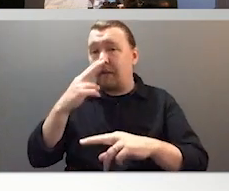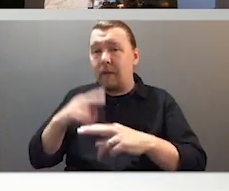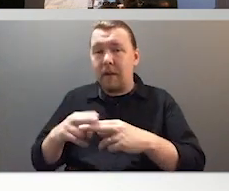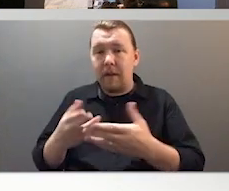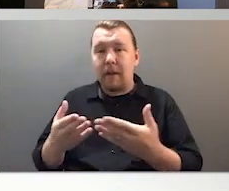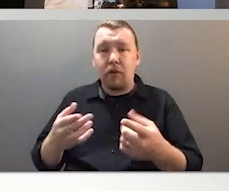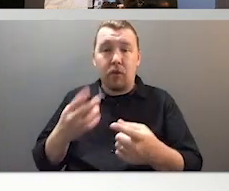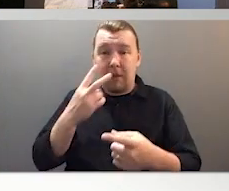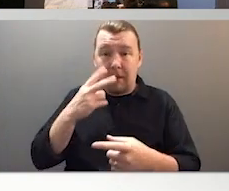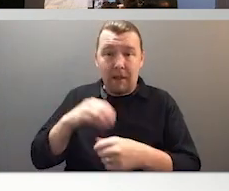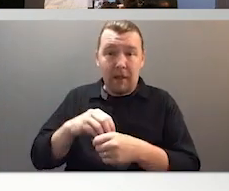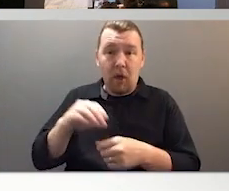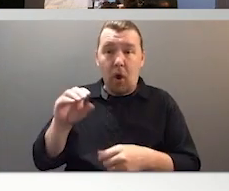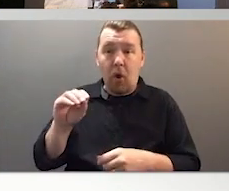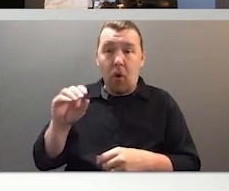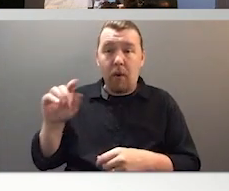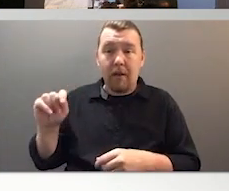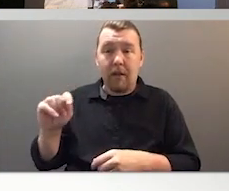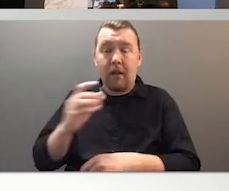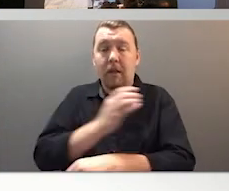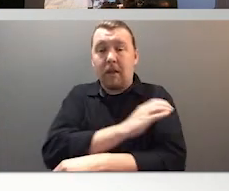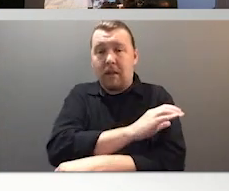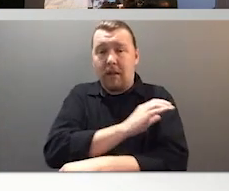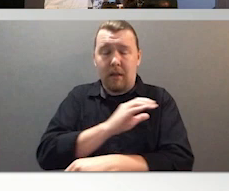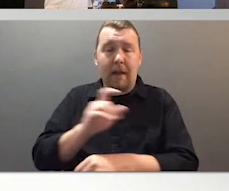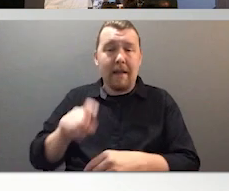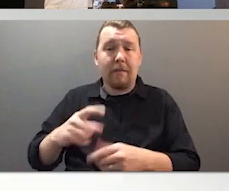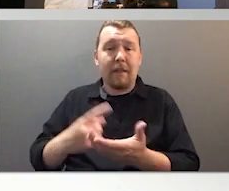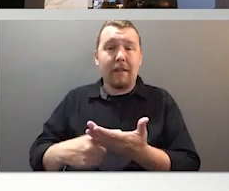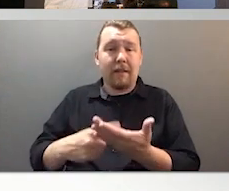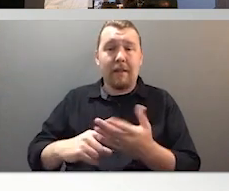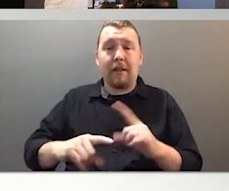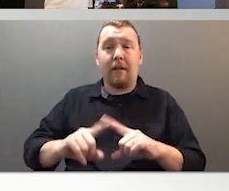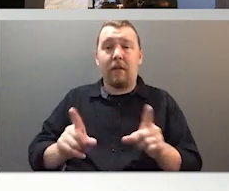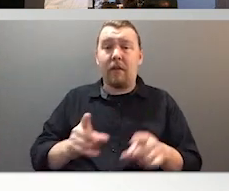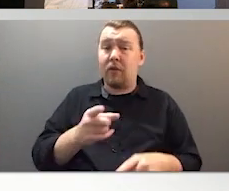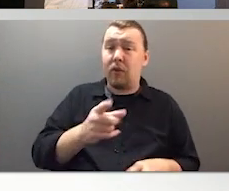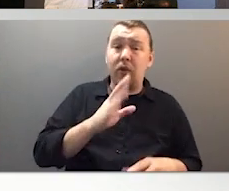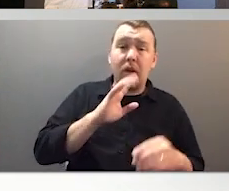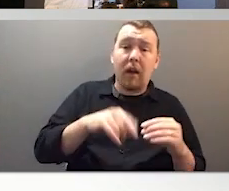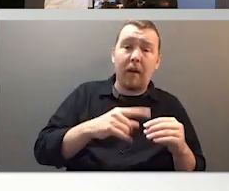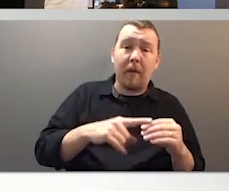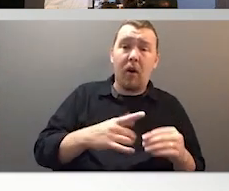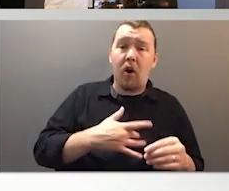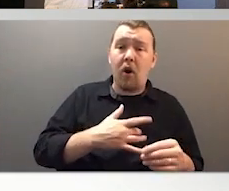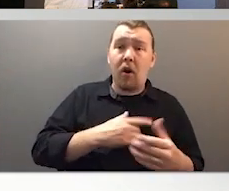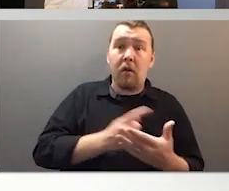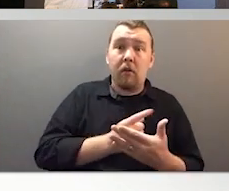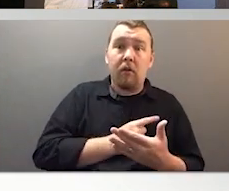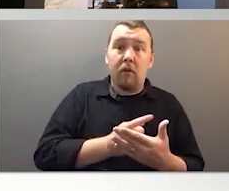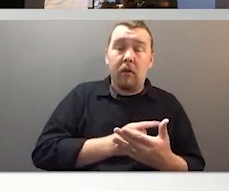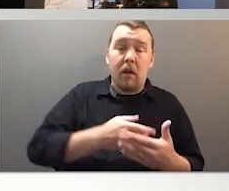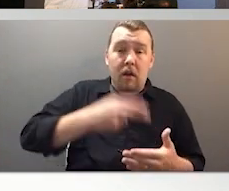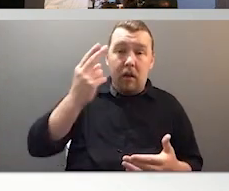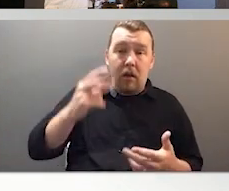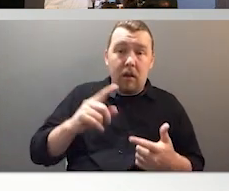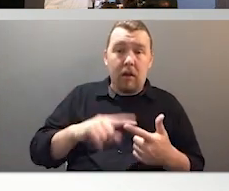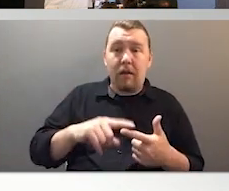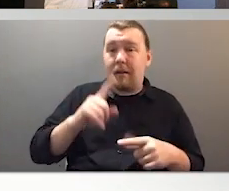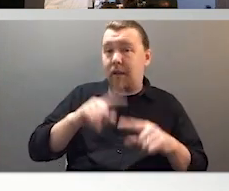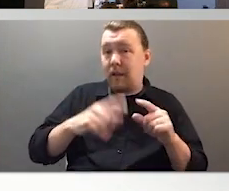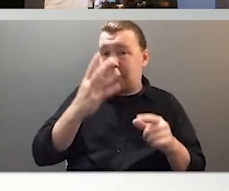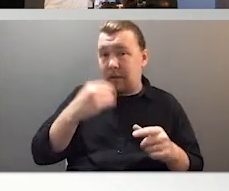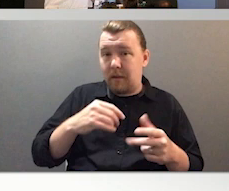Has to be dealt with slightly different. So you're talking about elevated heart rates, not being able to sleep, PTSD like a war